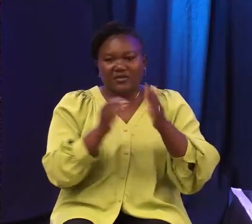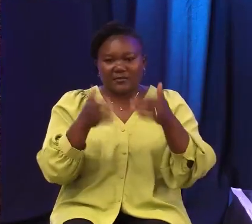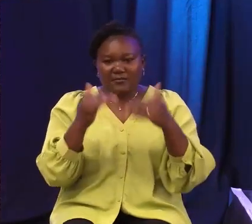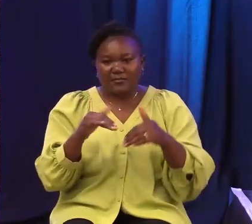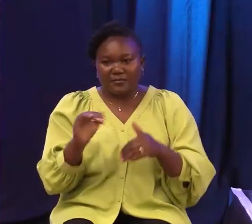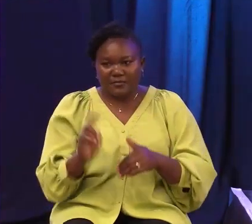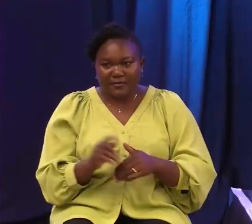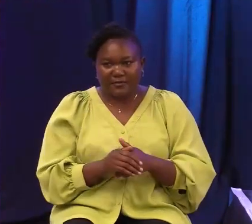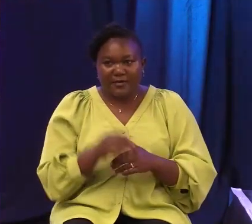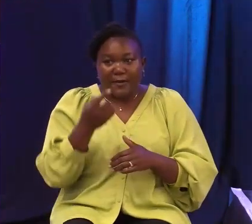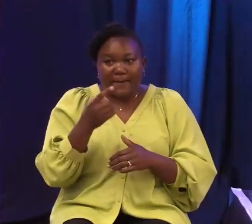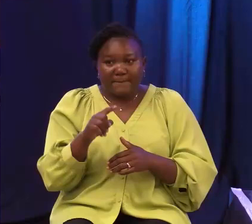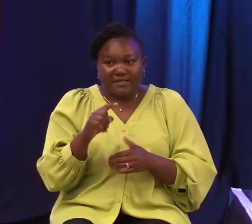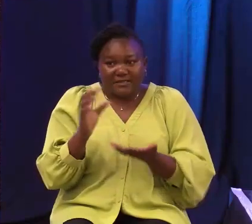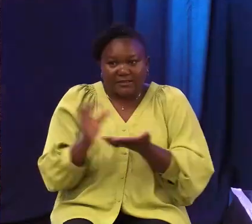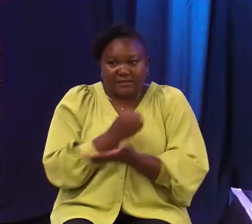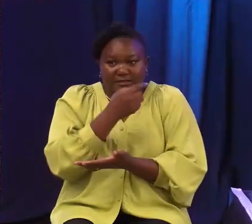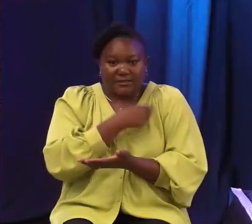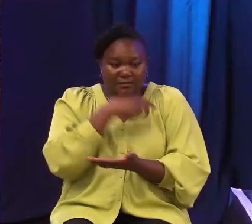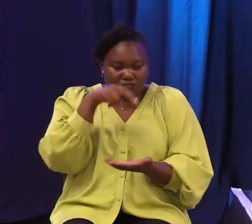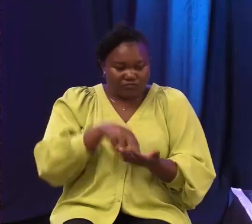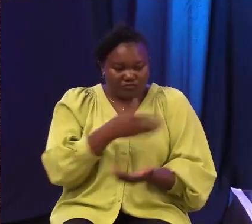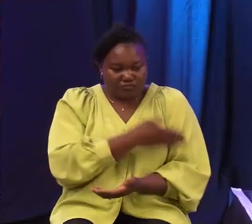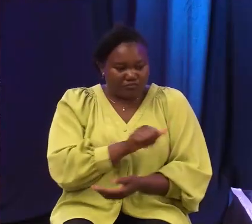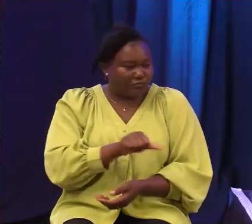winner to please remain on stage. Thank you so much, everyone.